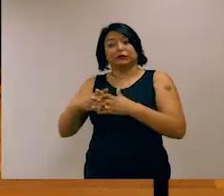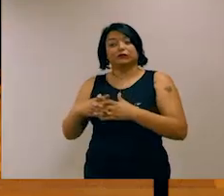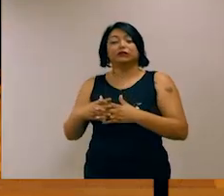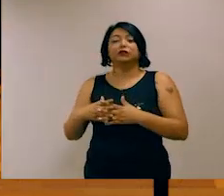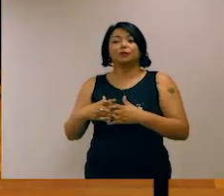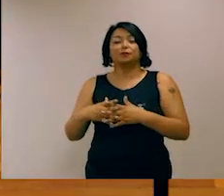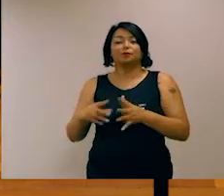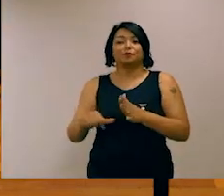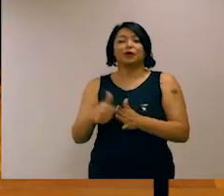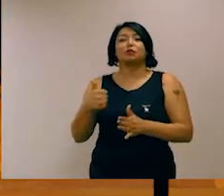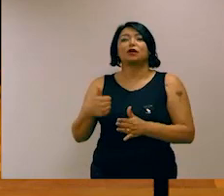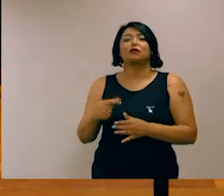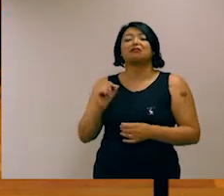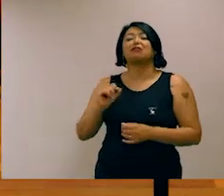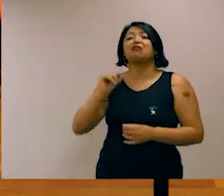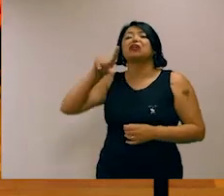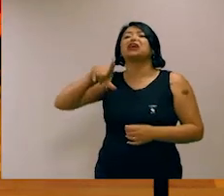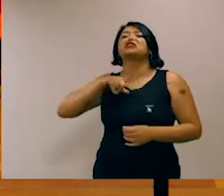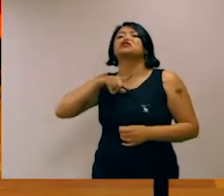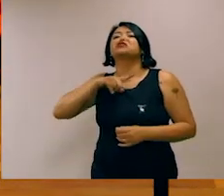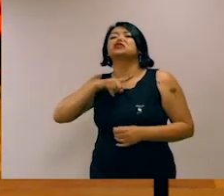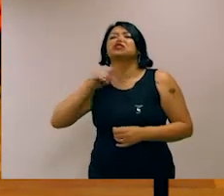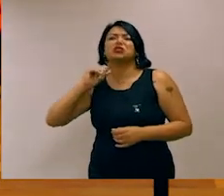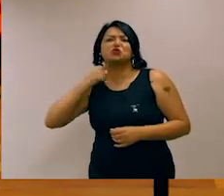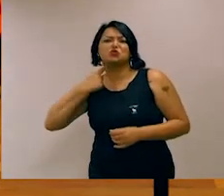The first idea that we had is